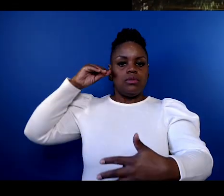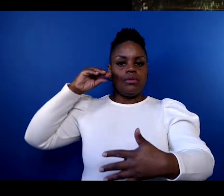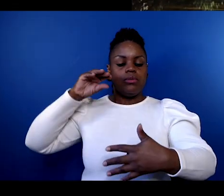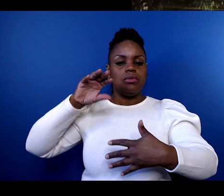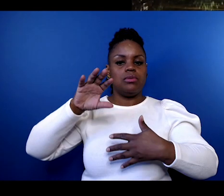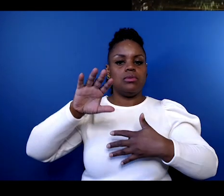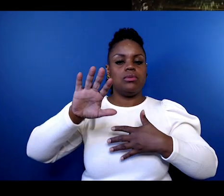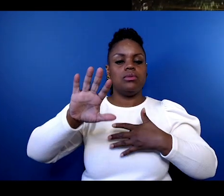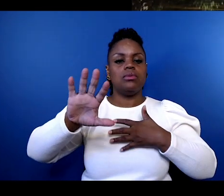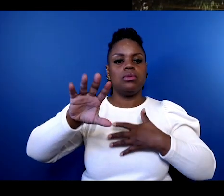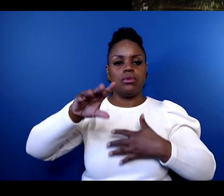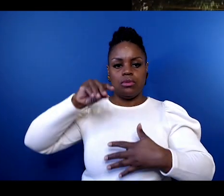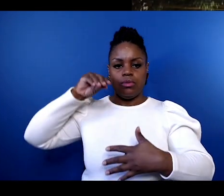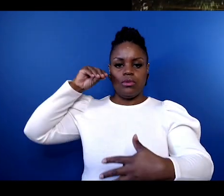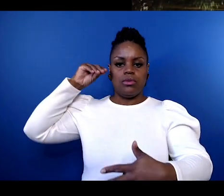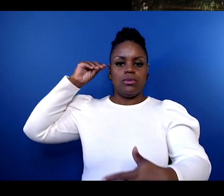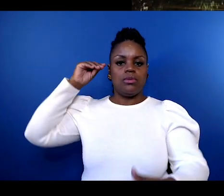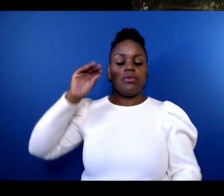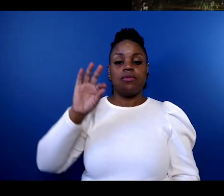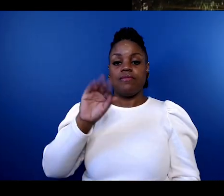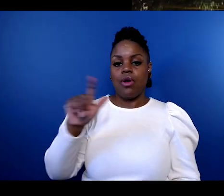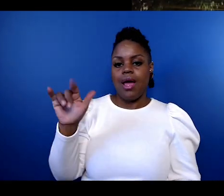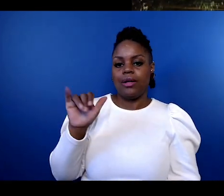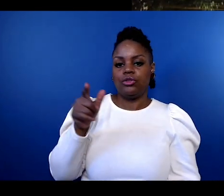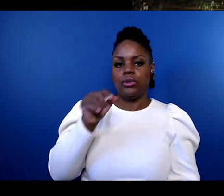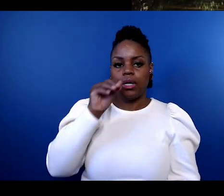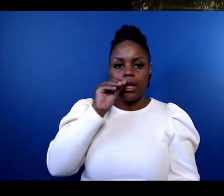rotate the feet in both directions,